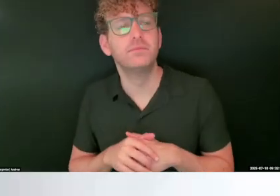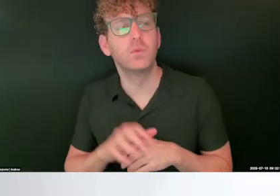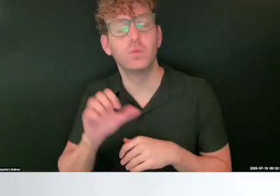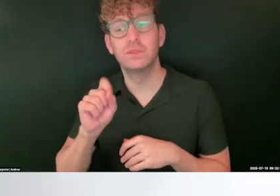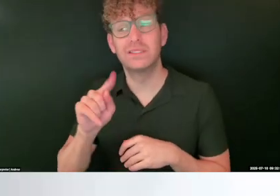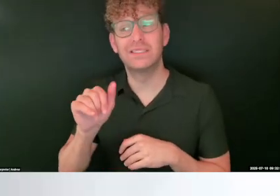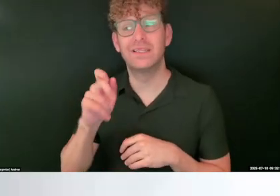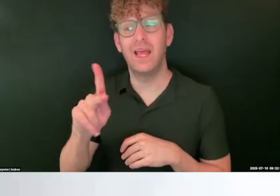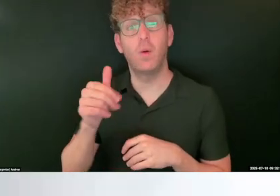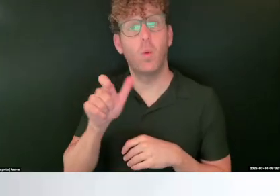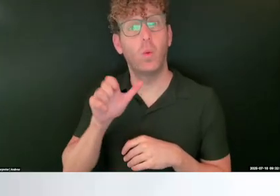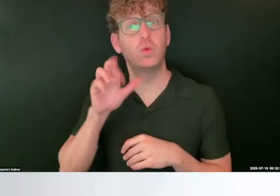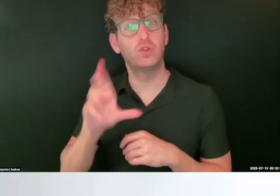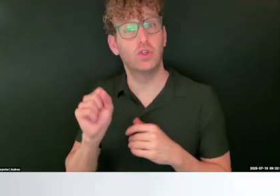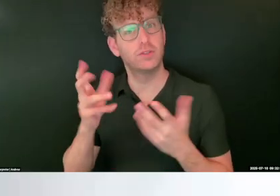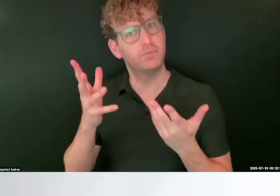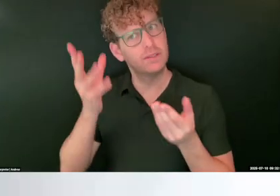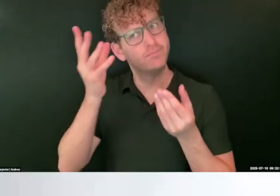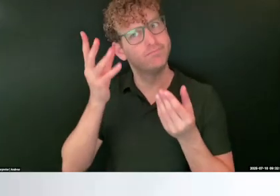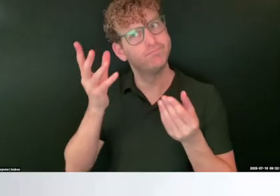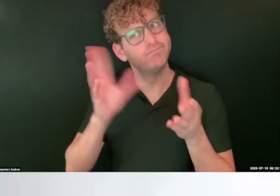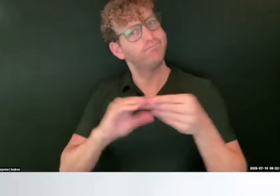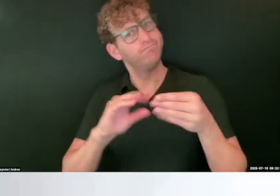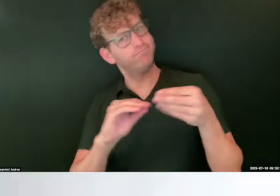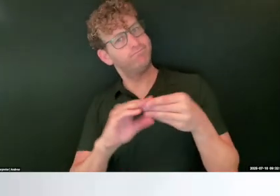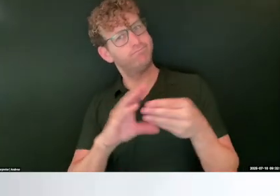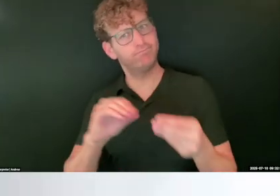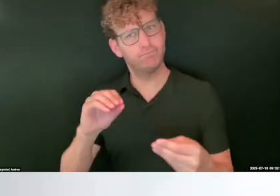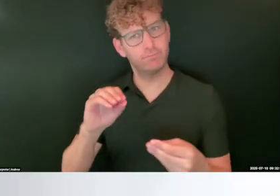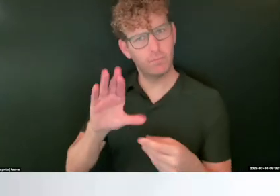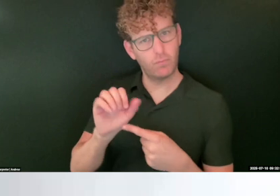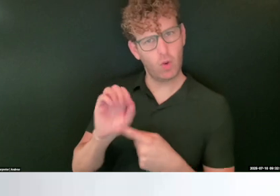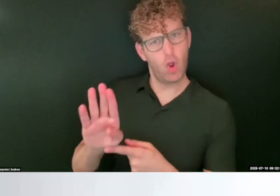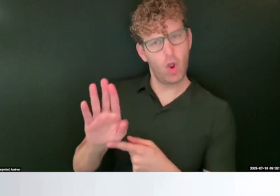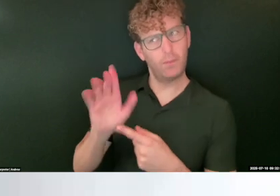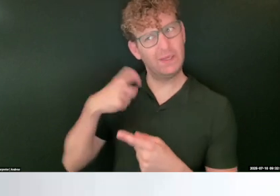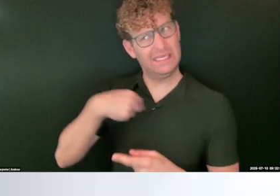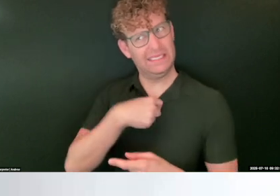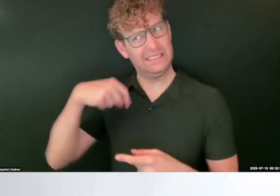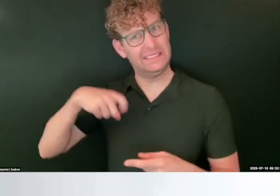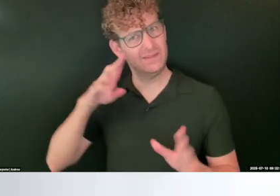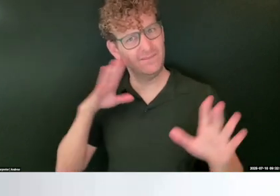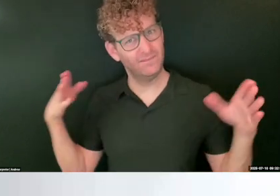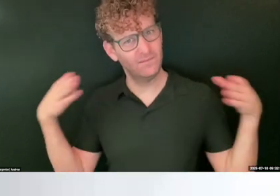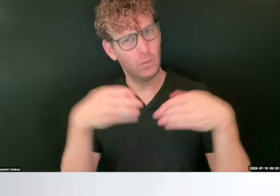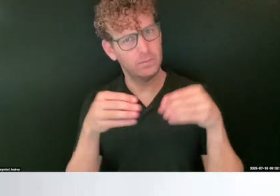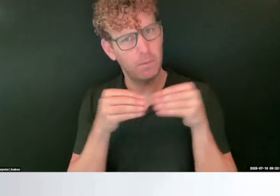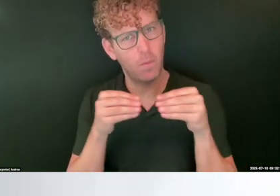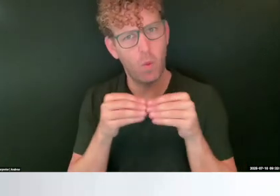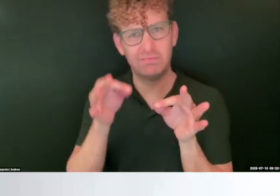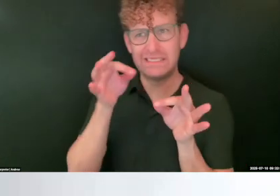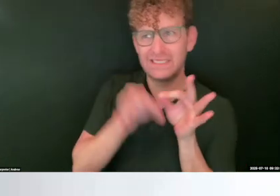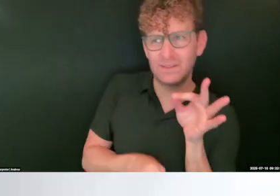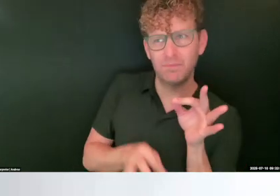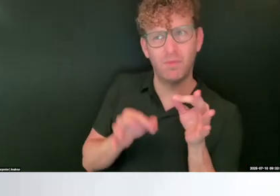So stakeholders have been telling CARB that we need to focus more on creating simplicity and reducing barriers to participate